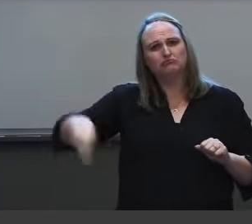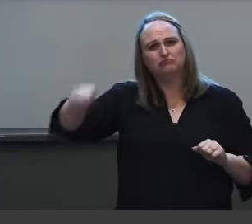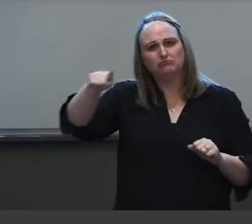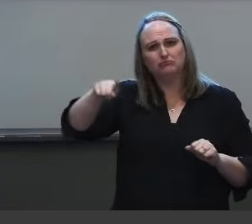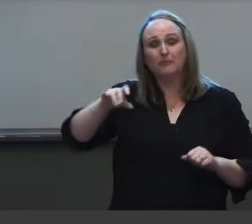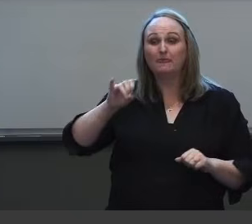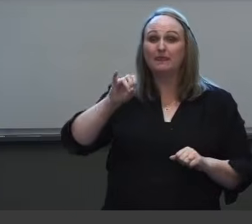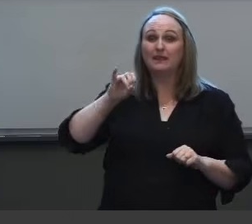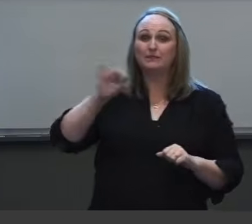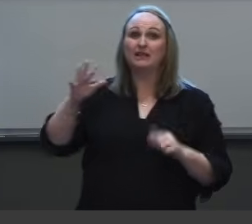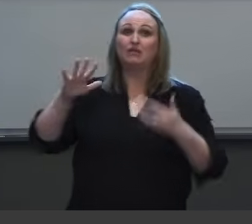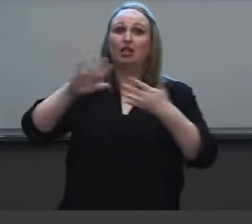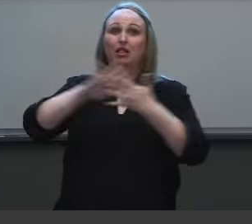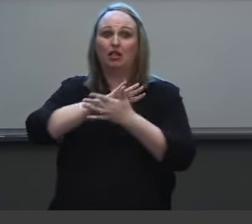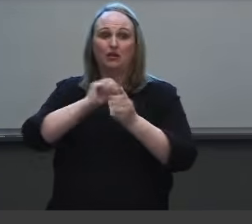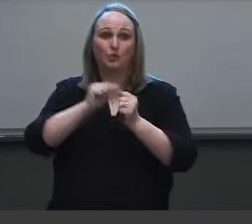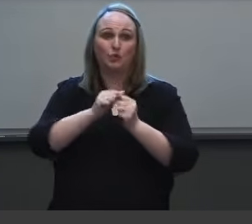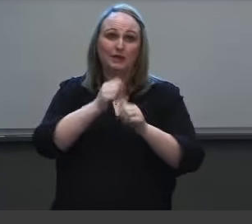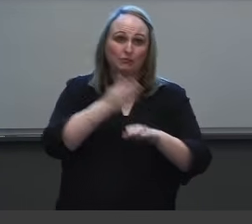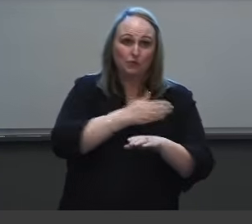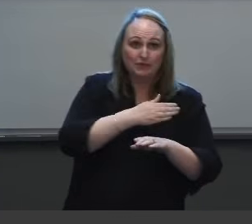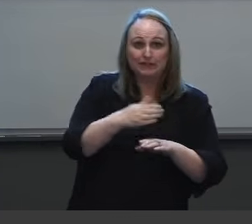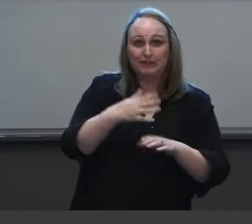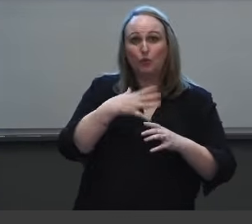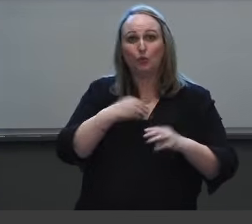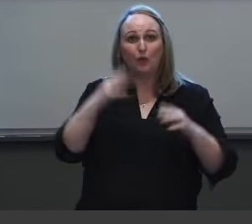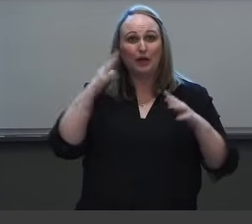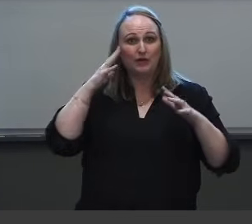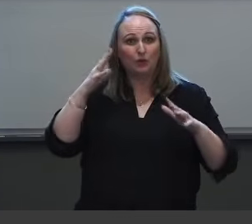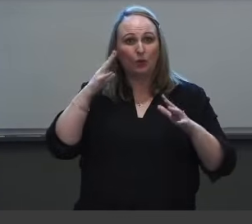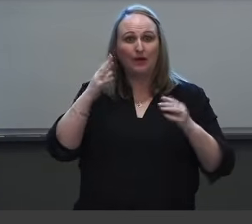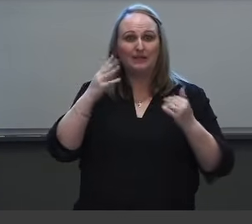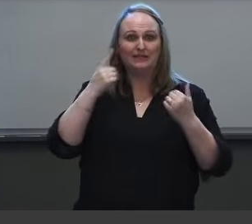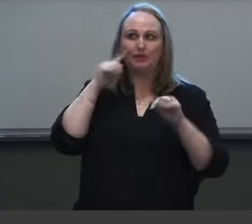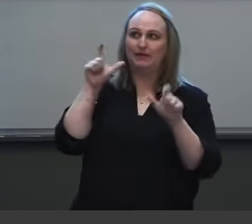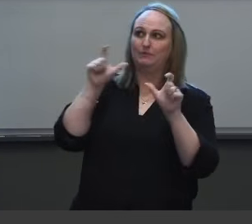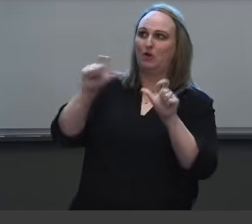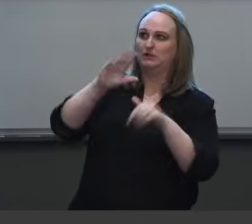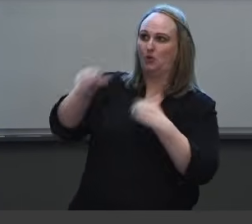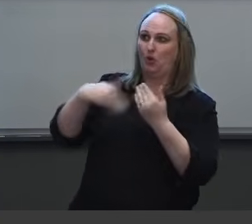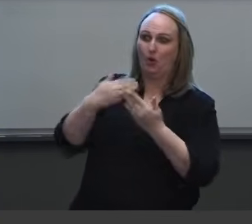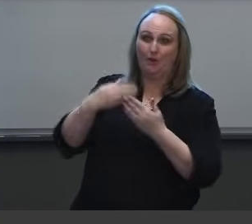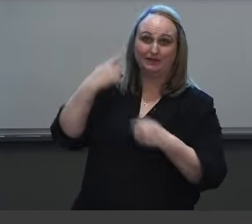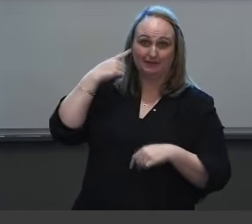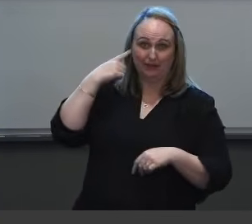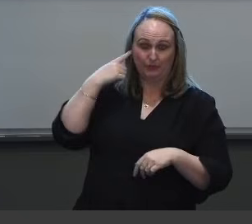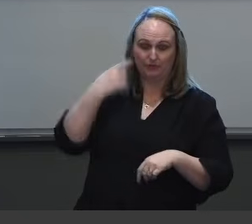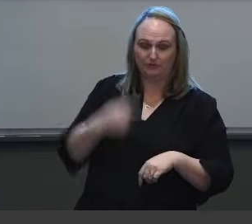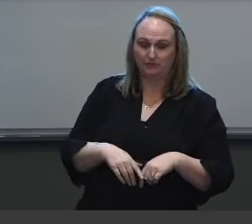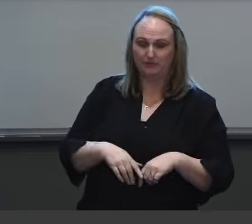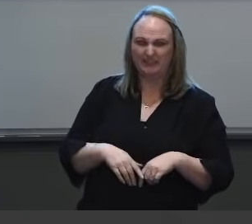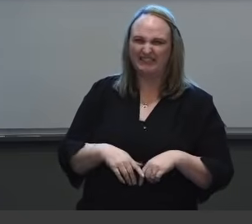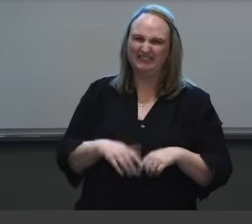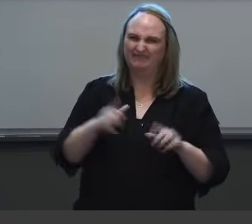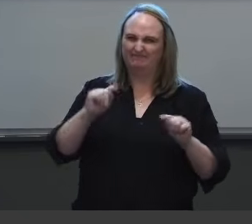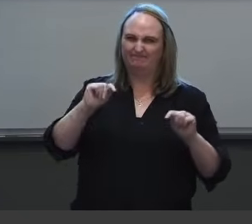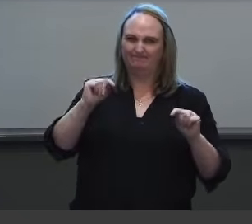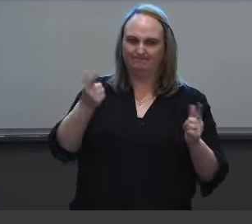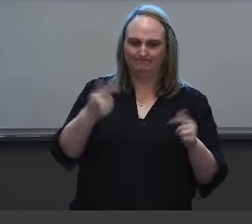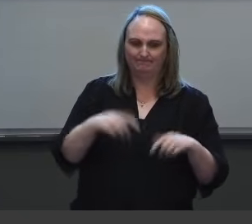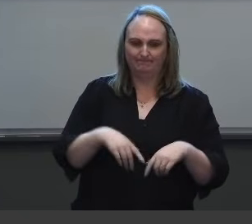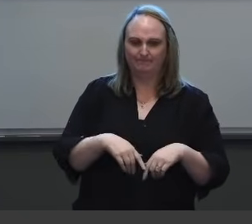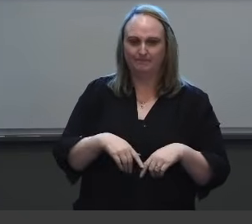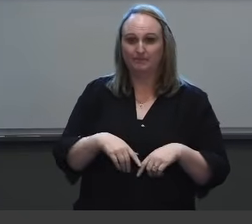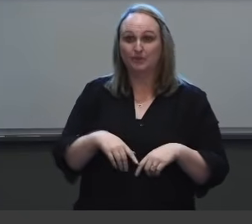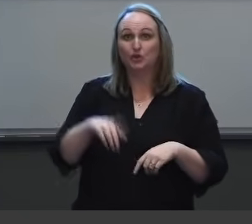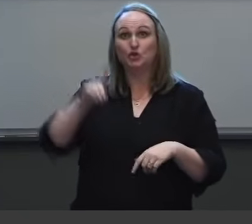cut off from all sound, which in some situations could be problematic. I could not hear the dog barking at all, other than through the external